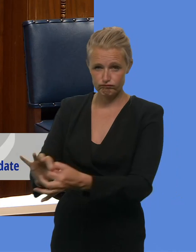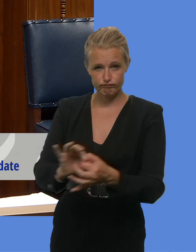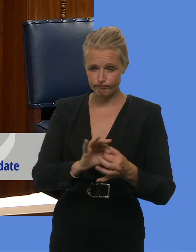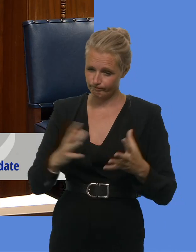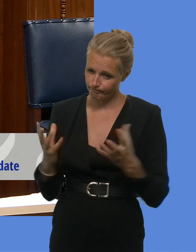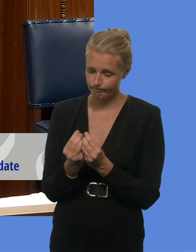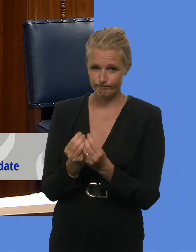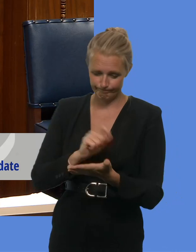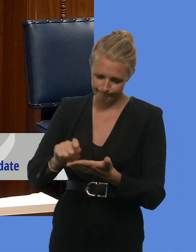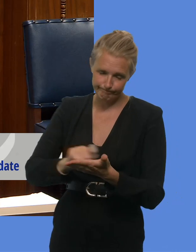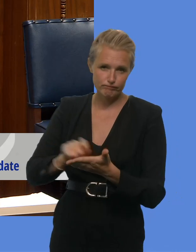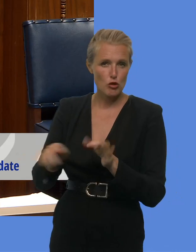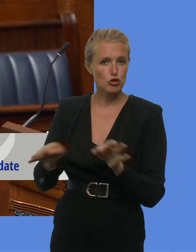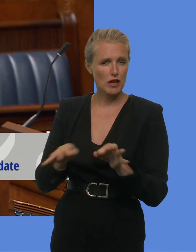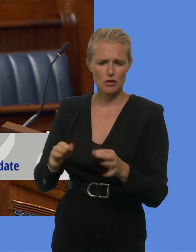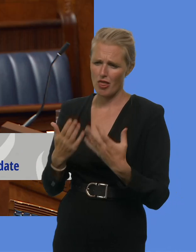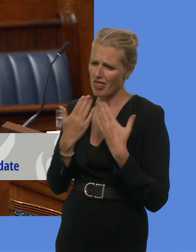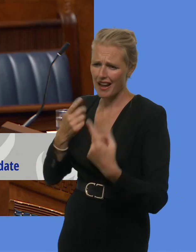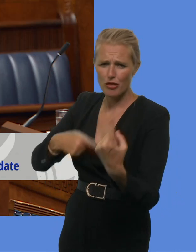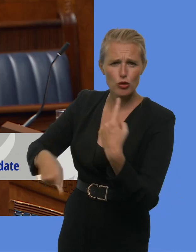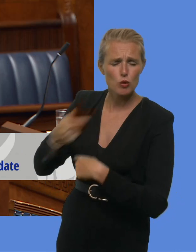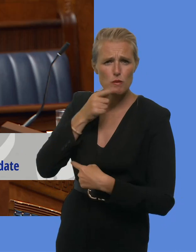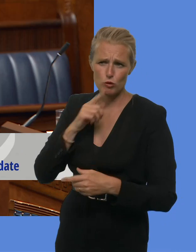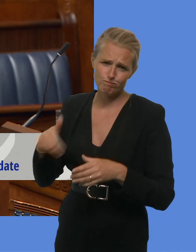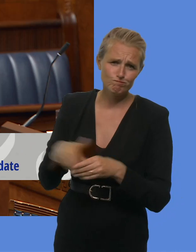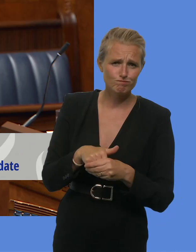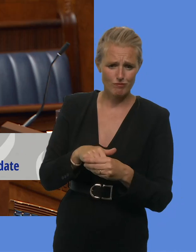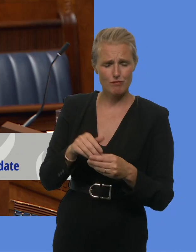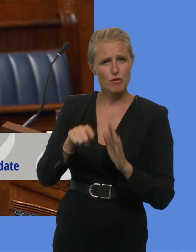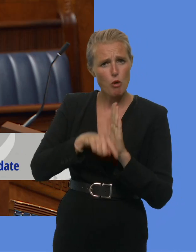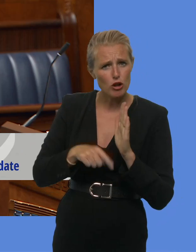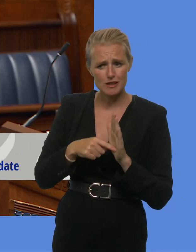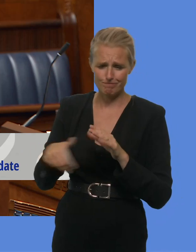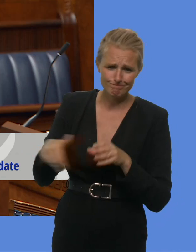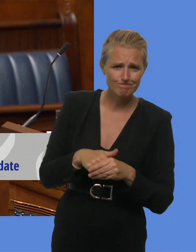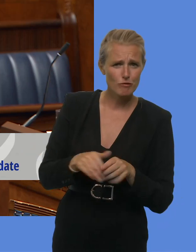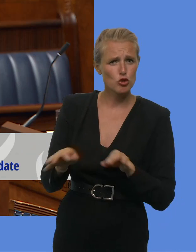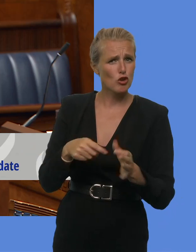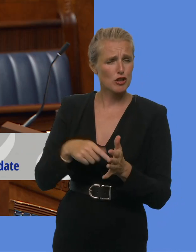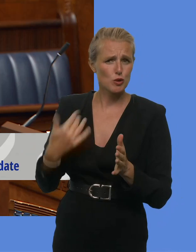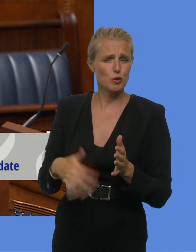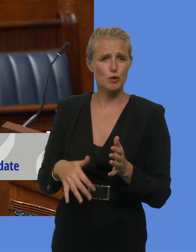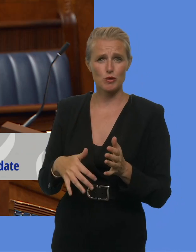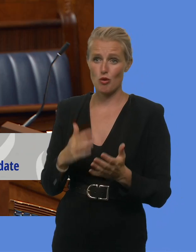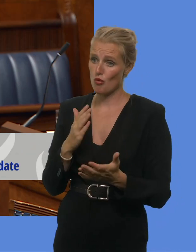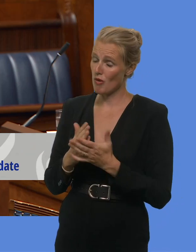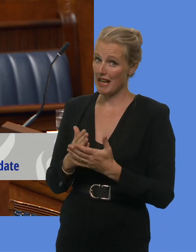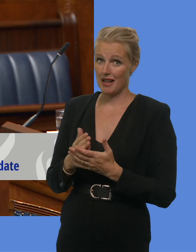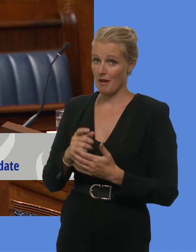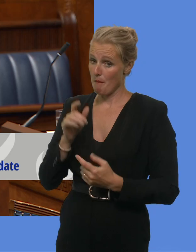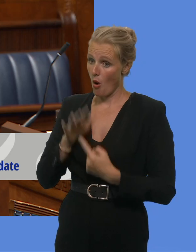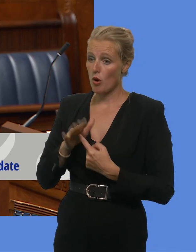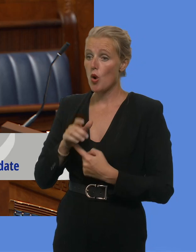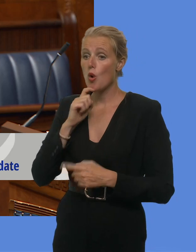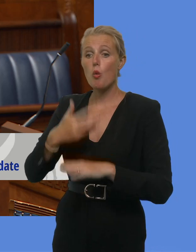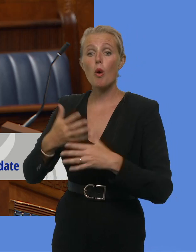time that those people have put in. But again, really important that we listen to those most impacted, those working with women and girls, working in education, but